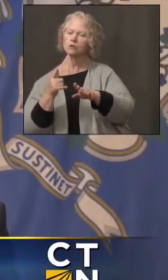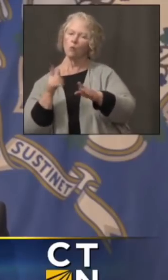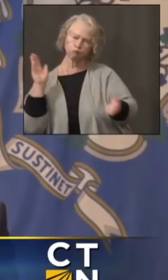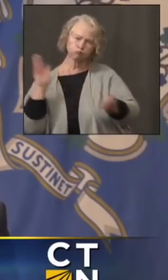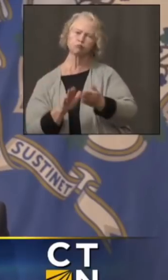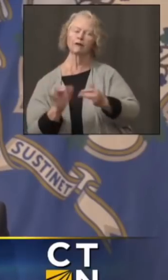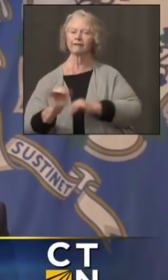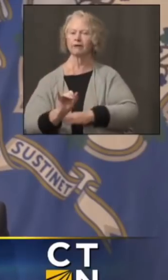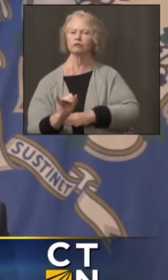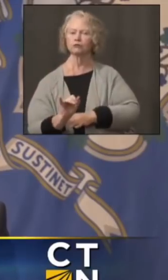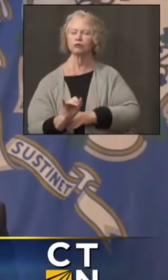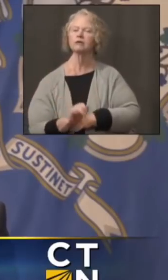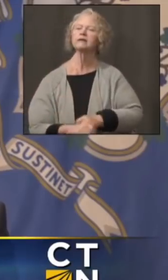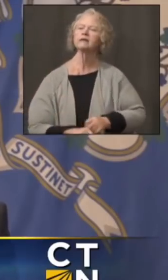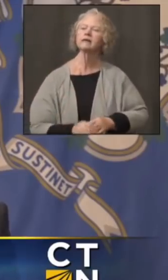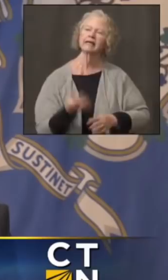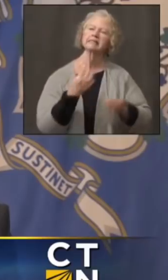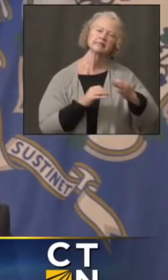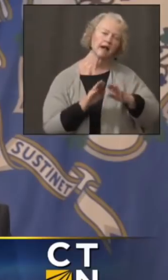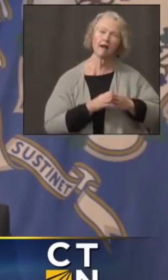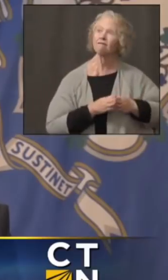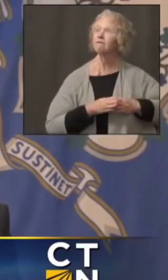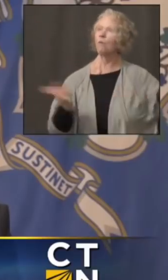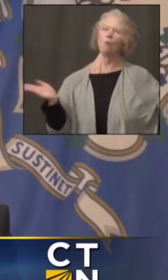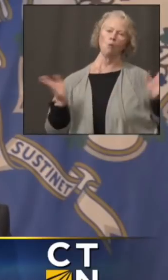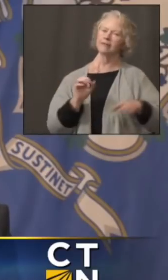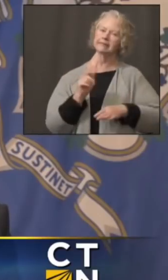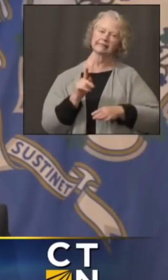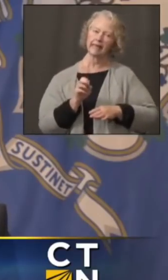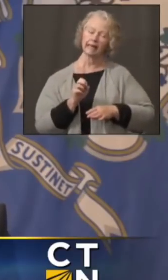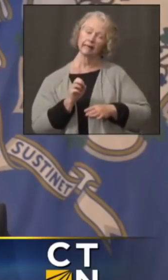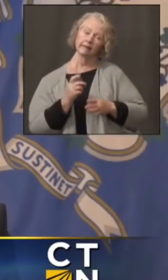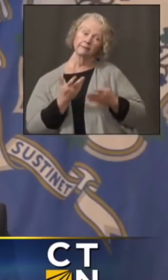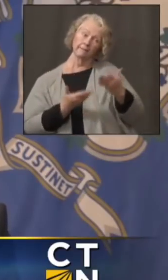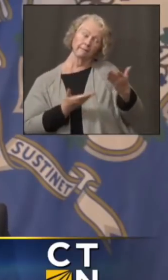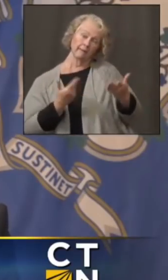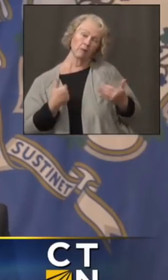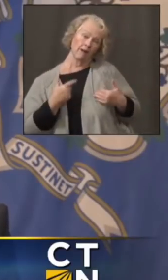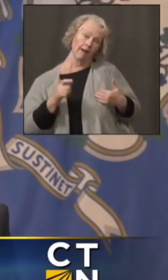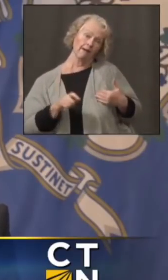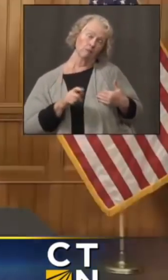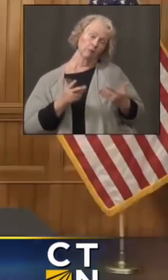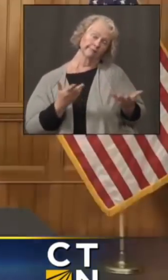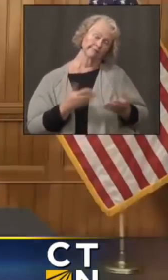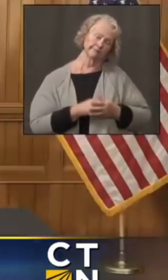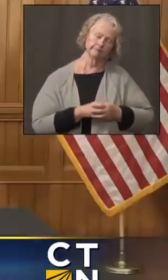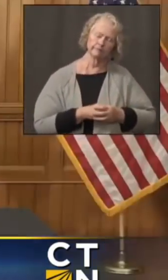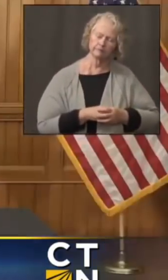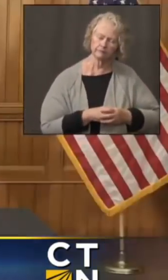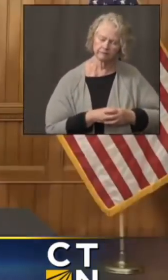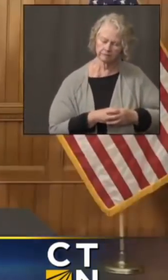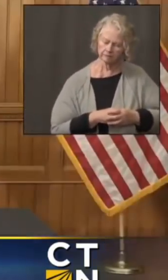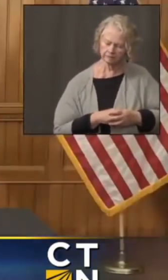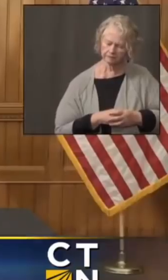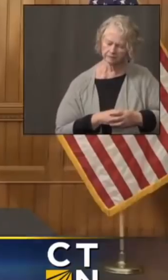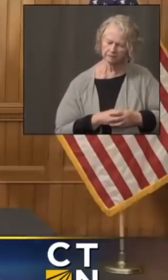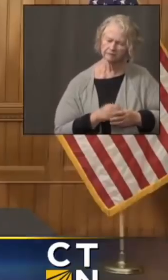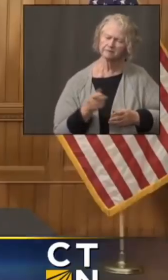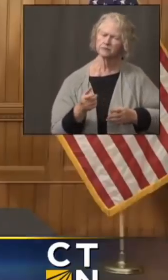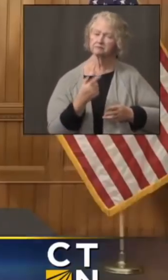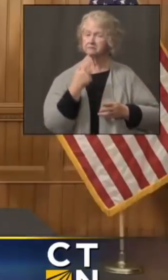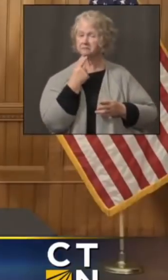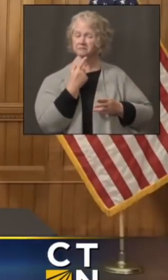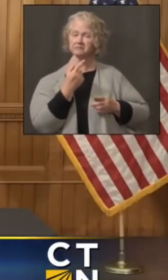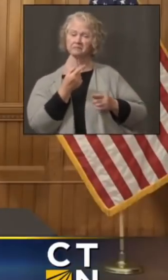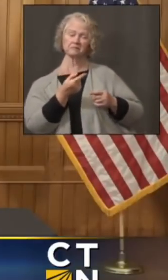it on a statewide basis. But pretty soon we may look like a statewide. And regarding going back to phase 2, maybe